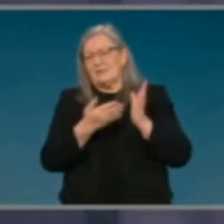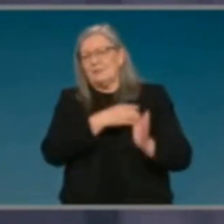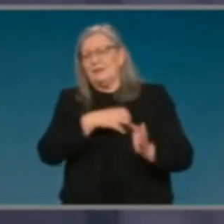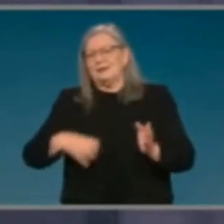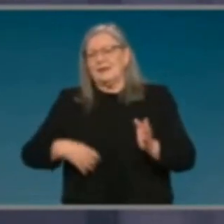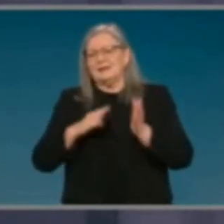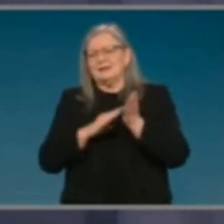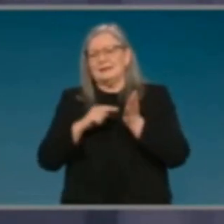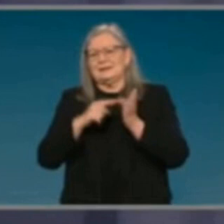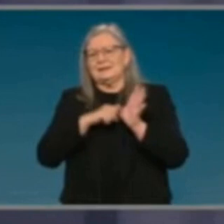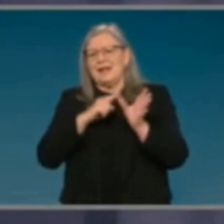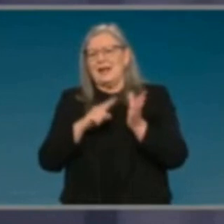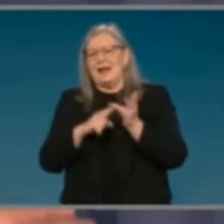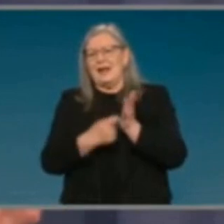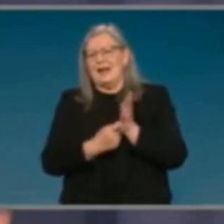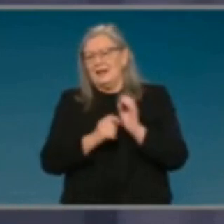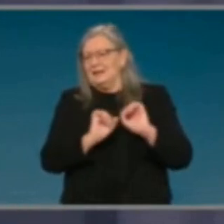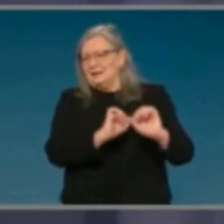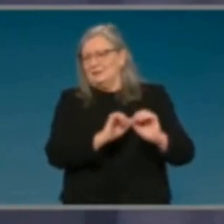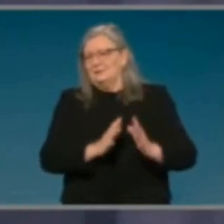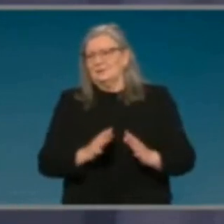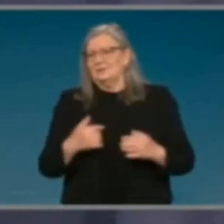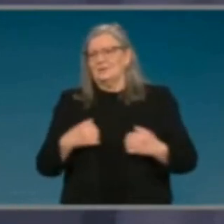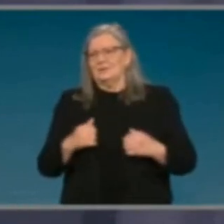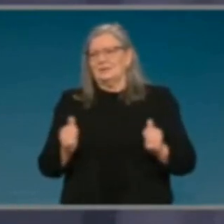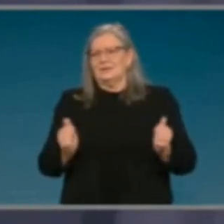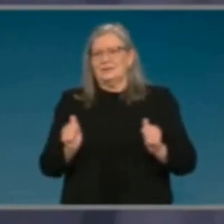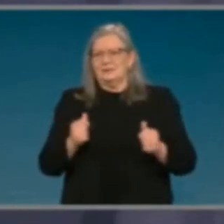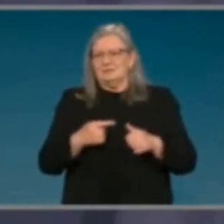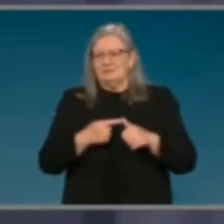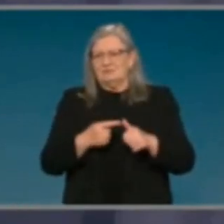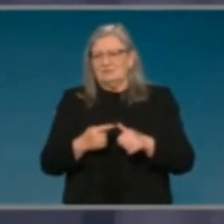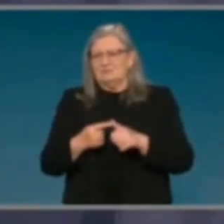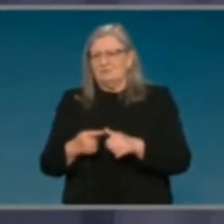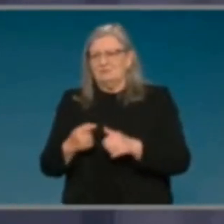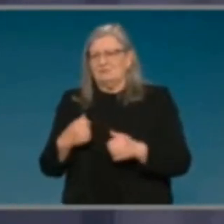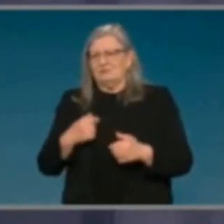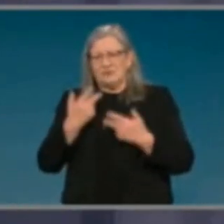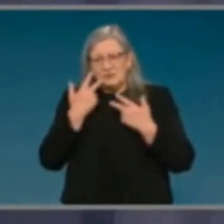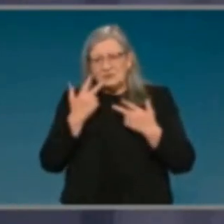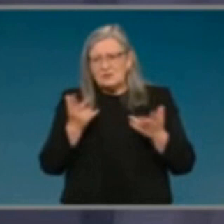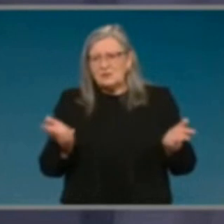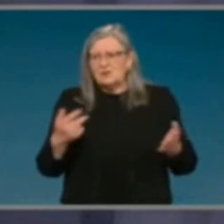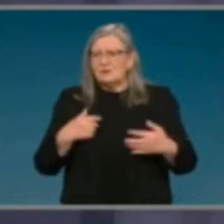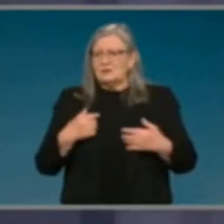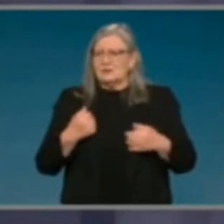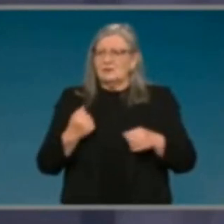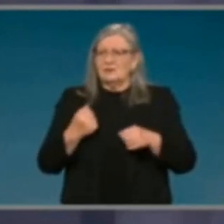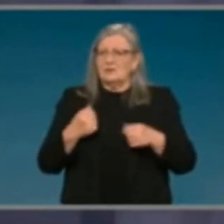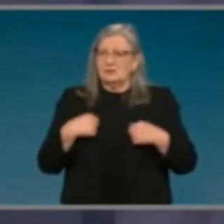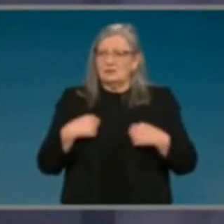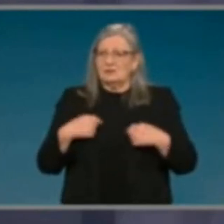Secondly, we've already shown we can manufacture vaccines here in Australia. We are one of the few countries to